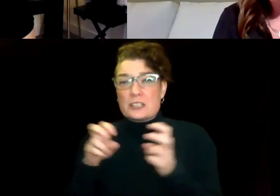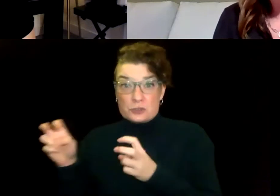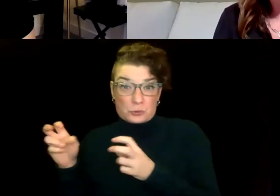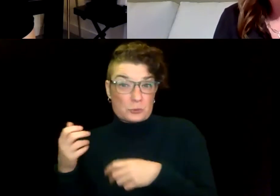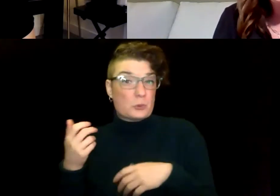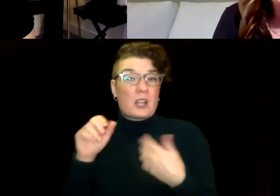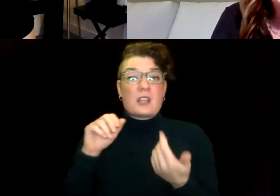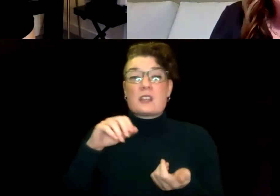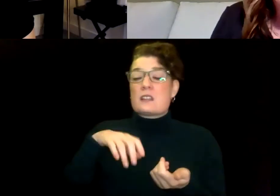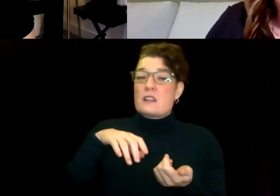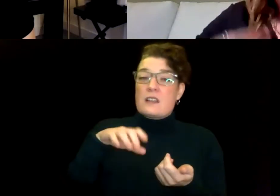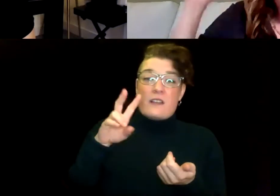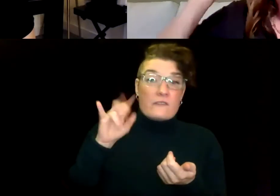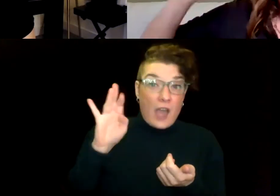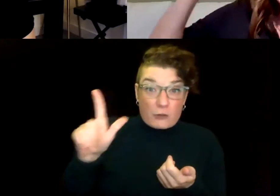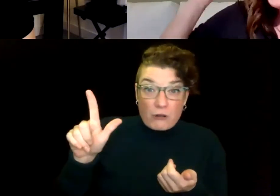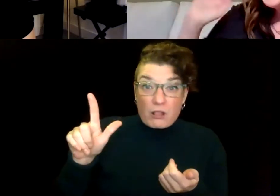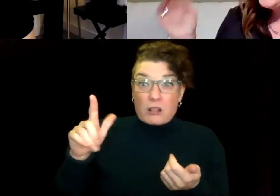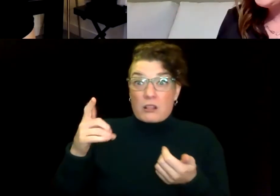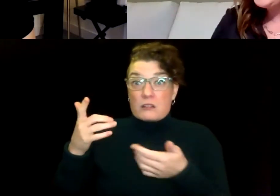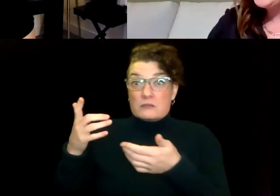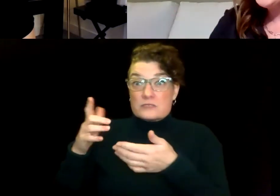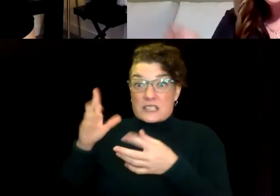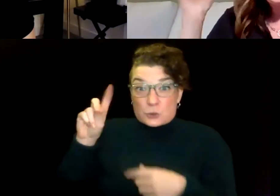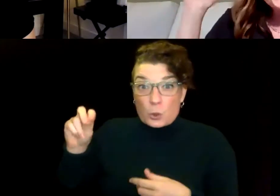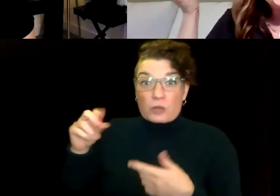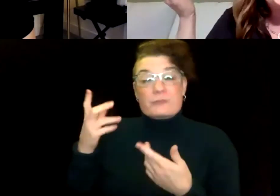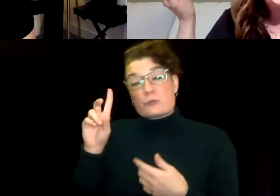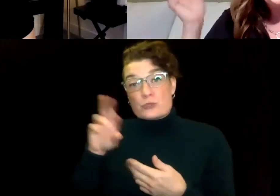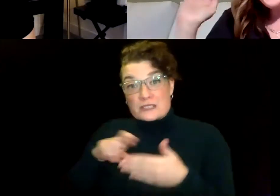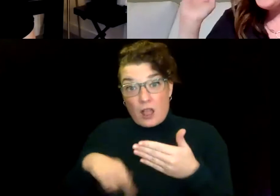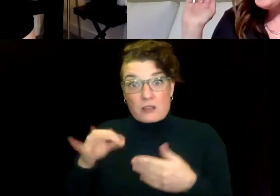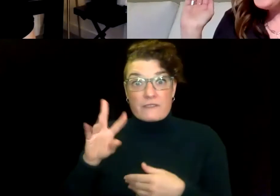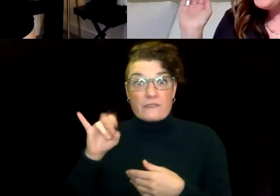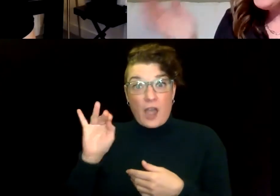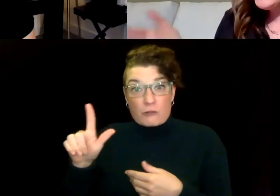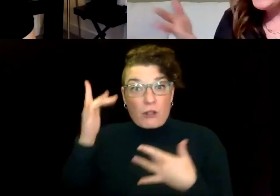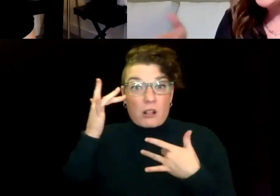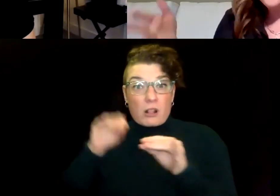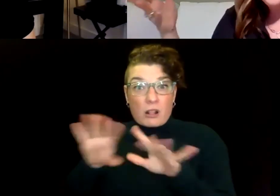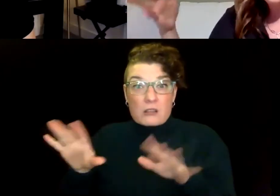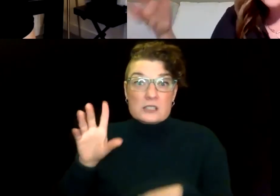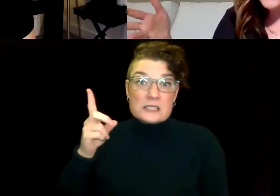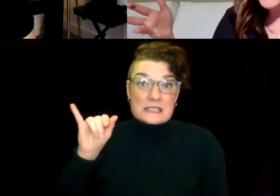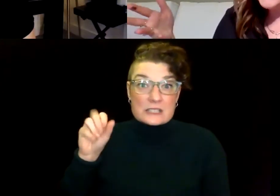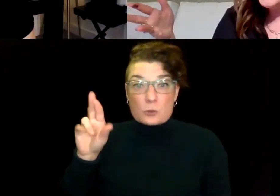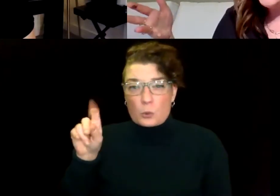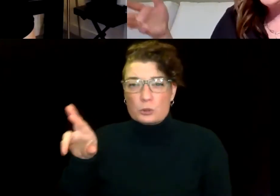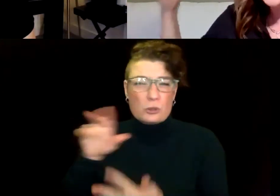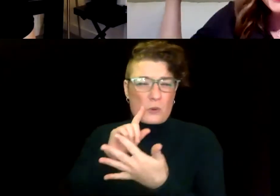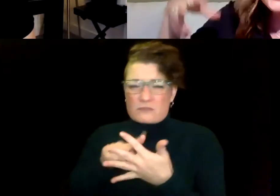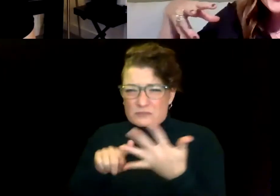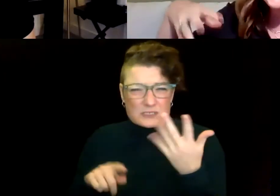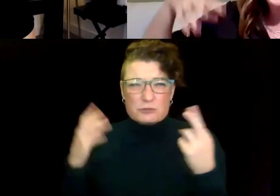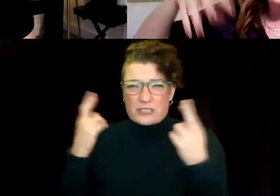attack. And so now we're kind of like waving at each other saying like, wow, we really have to get all the folks